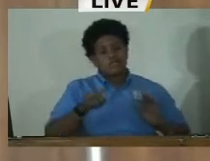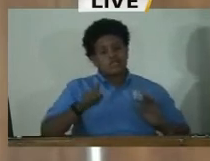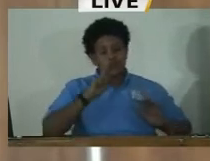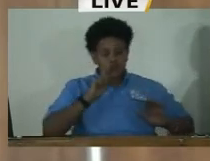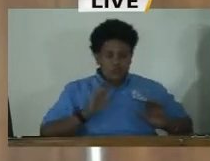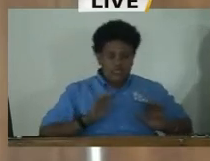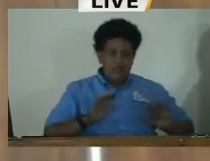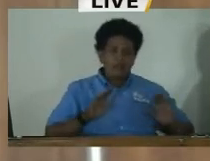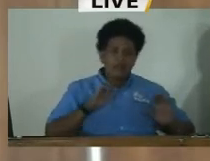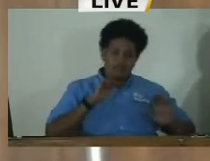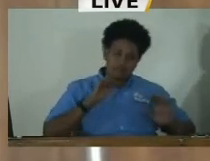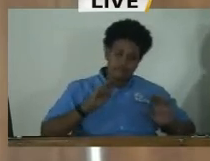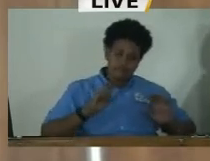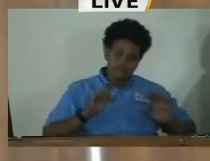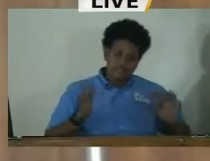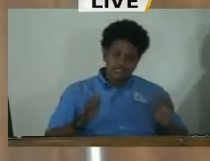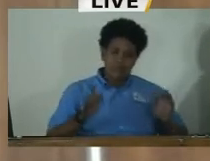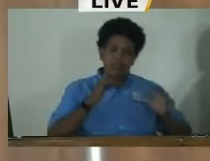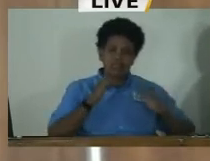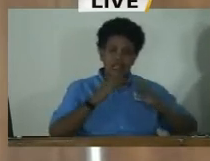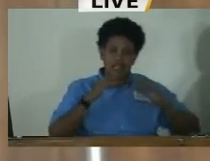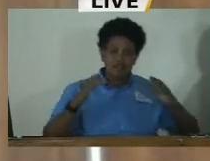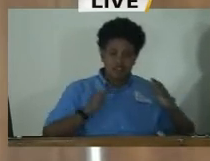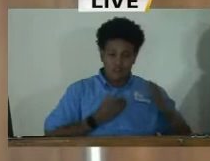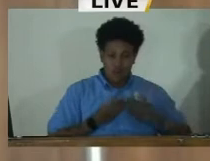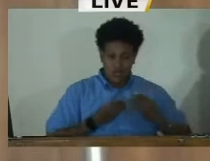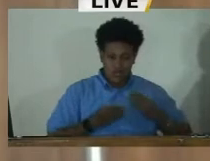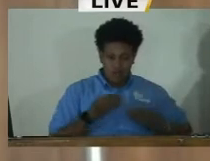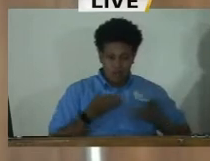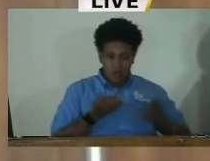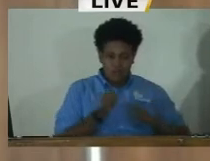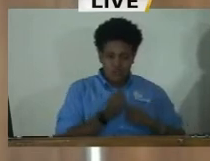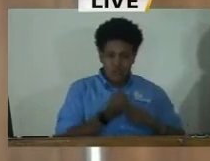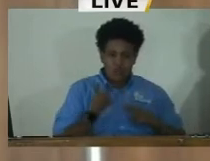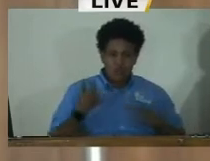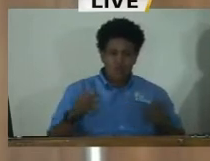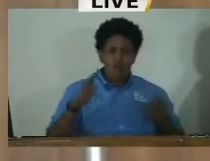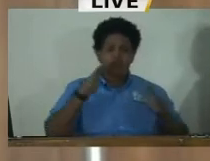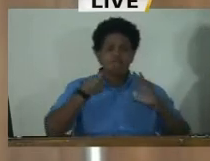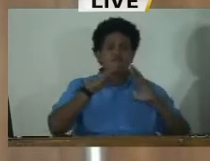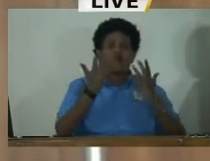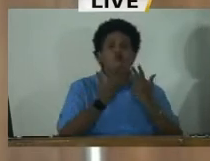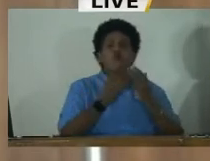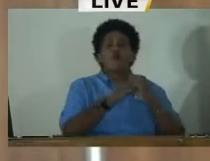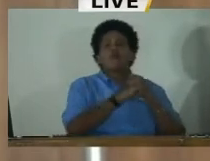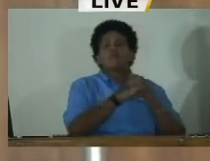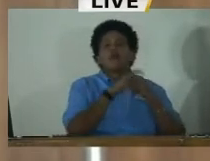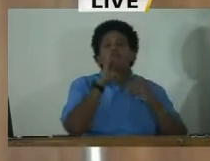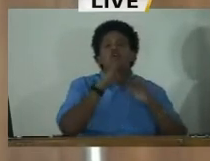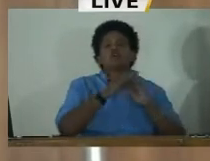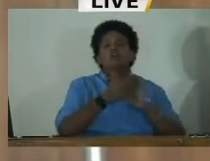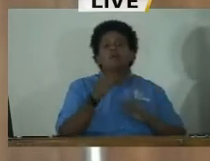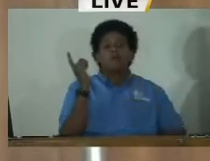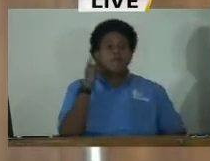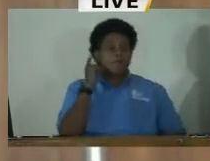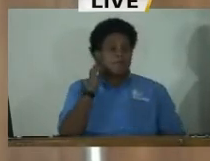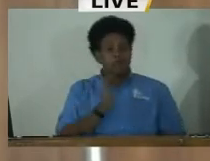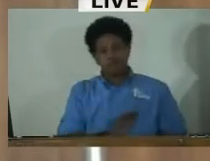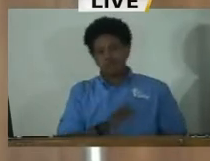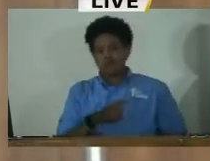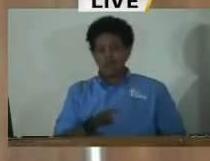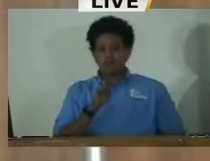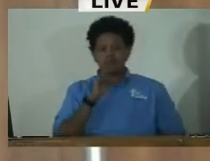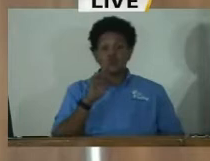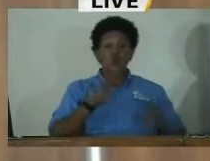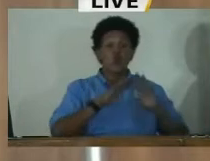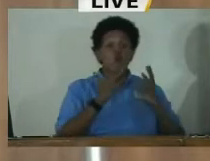and diversify our economic base more than ever. We already have a world market for Jamaican Scotch bonnet. It is estimated that the